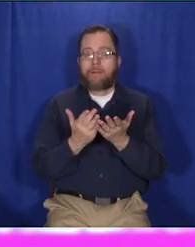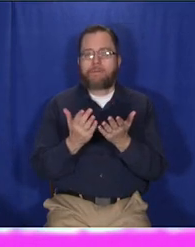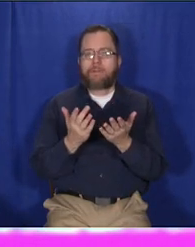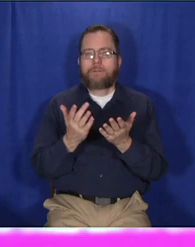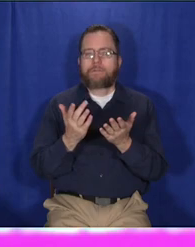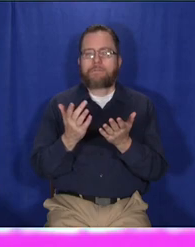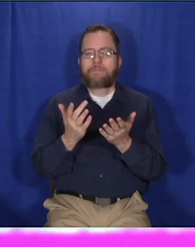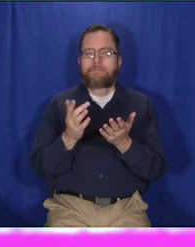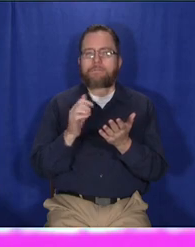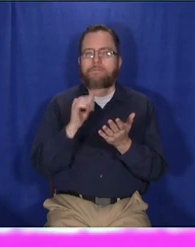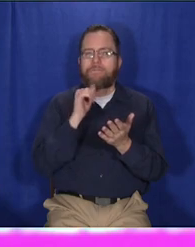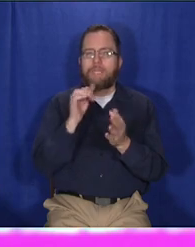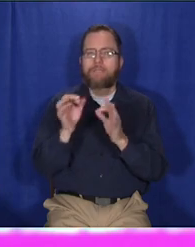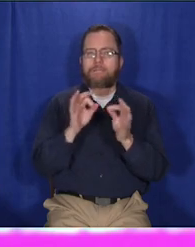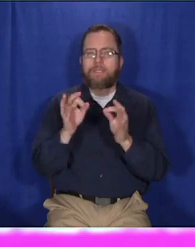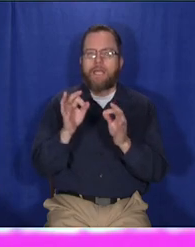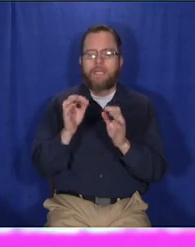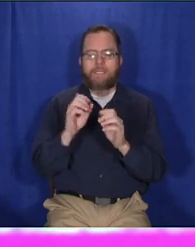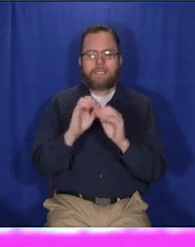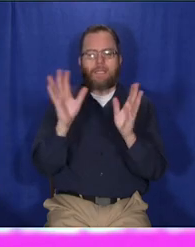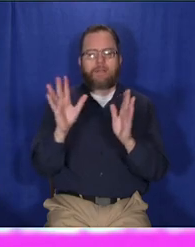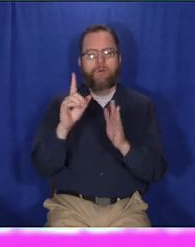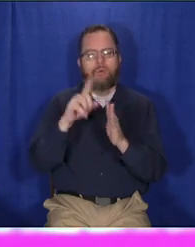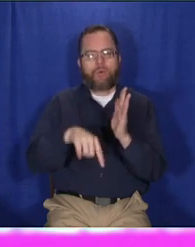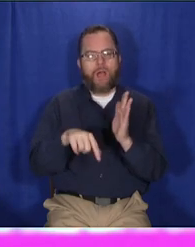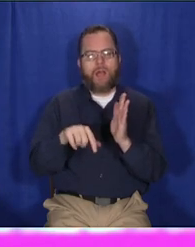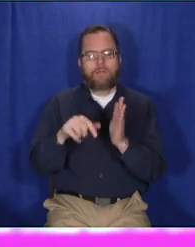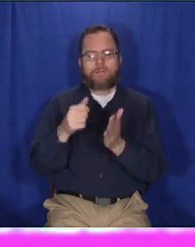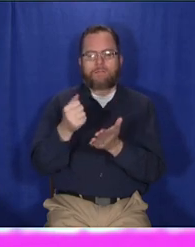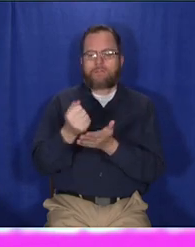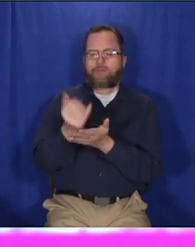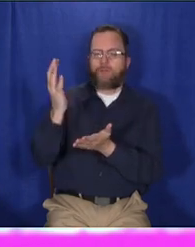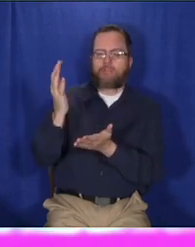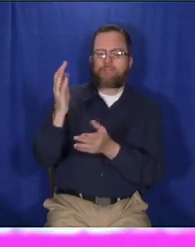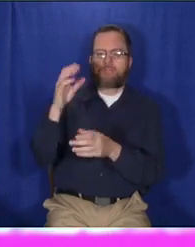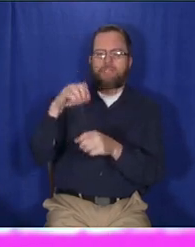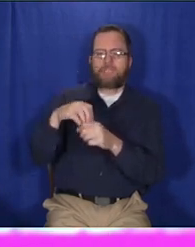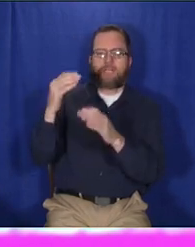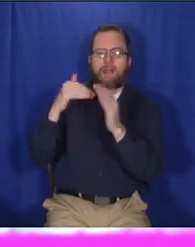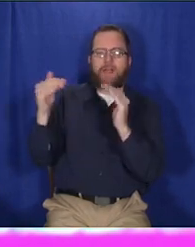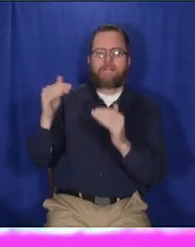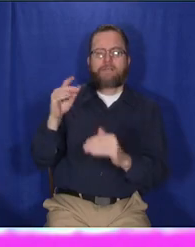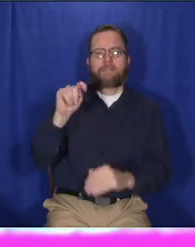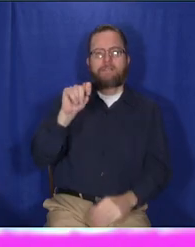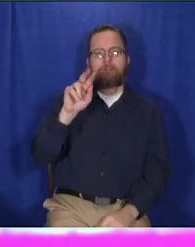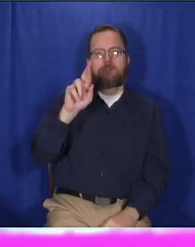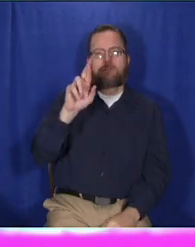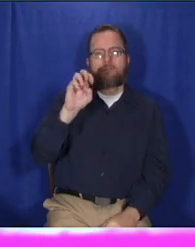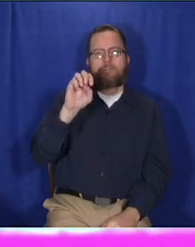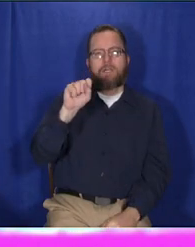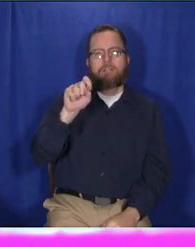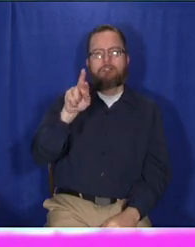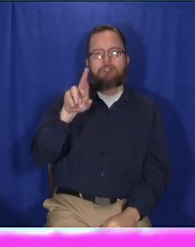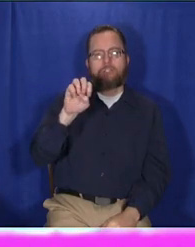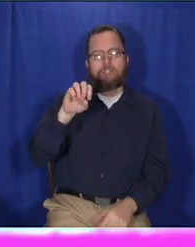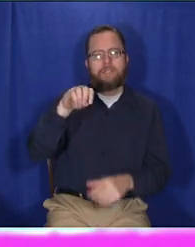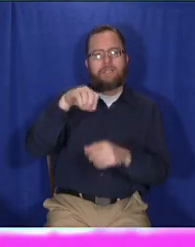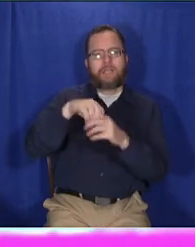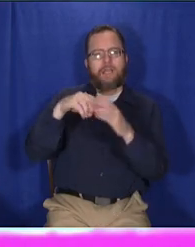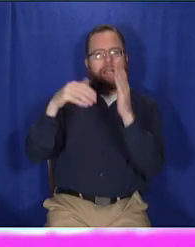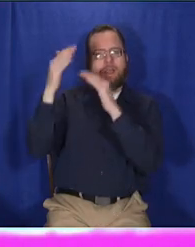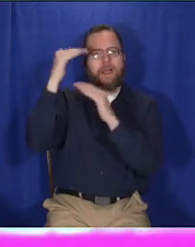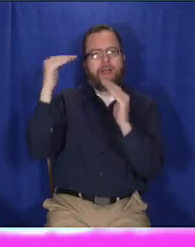treasure means. And so this is one of those things that requires faith. It requires you to take God at his word.